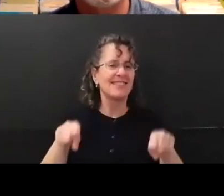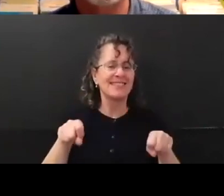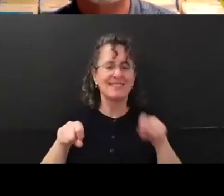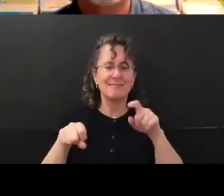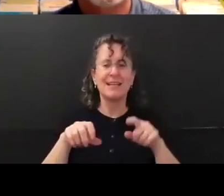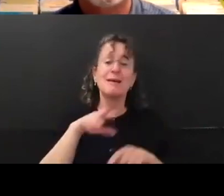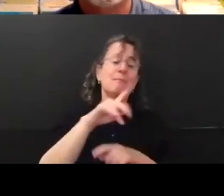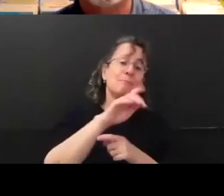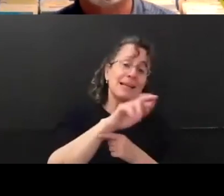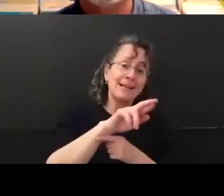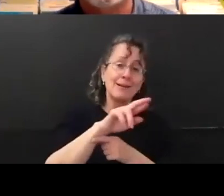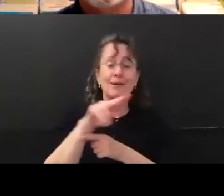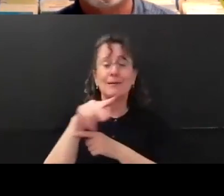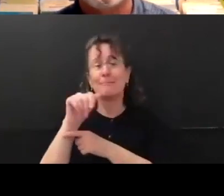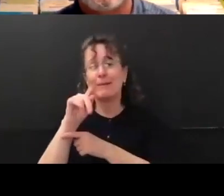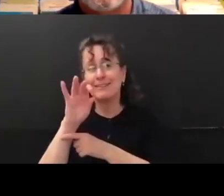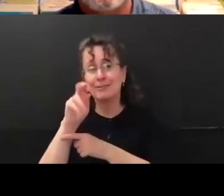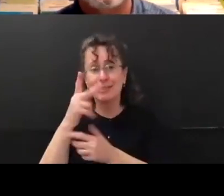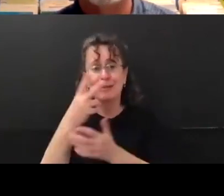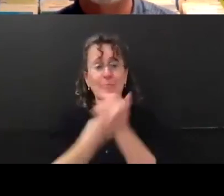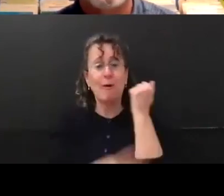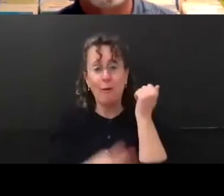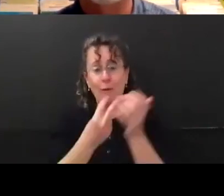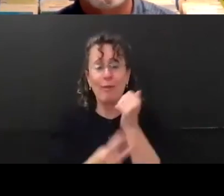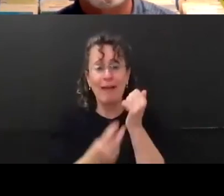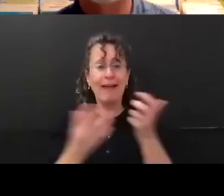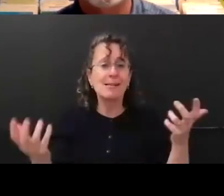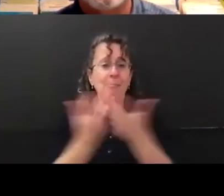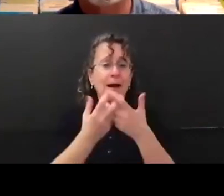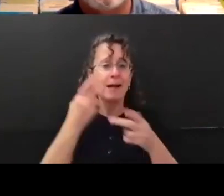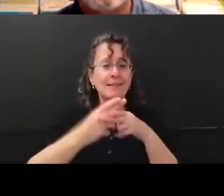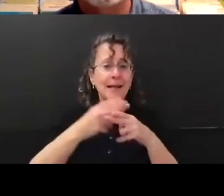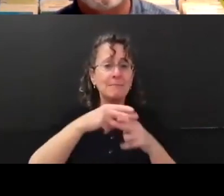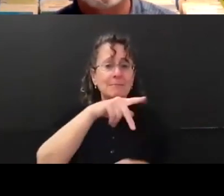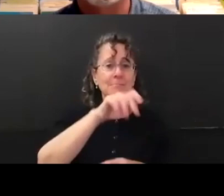Peter/Patrick. We'll call you Petrick.